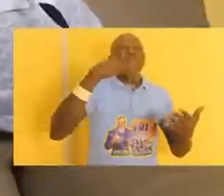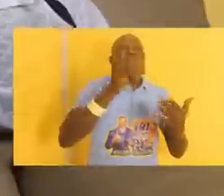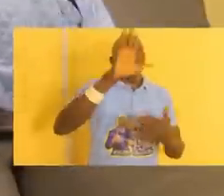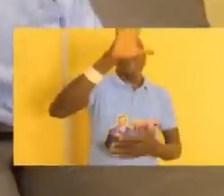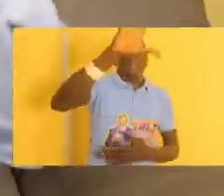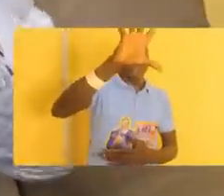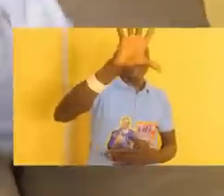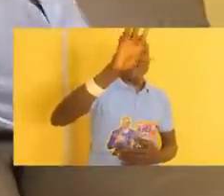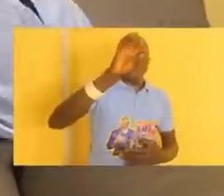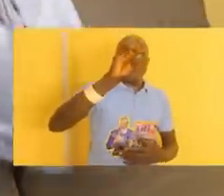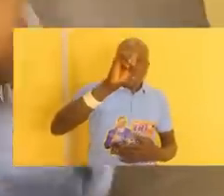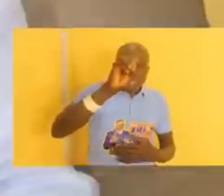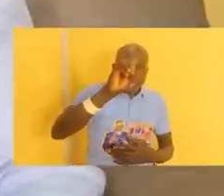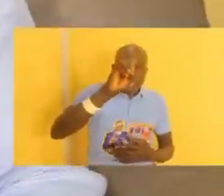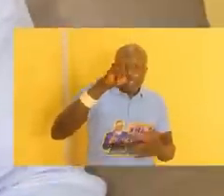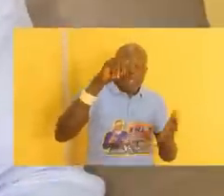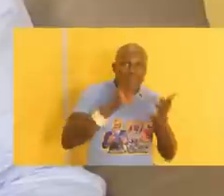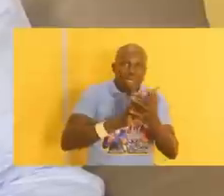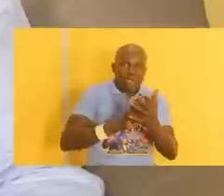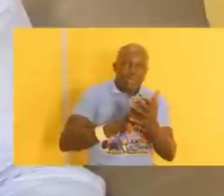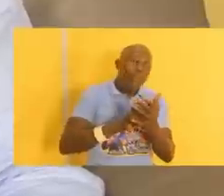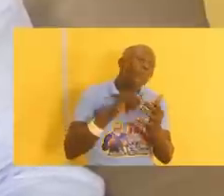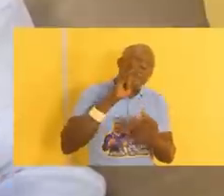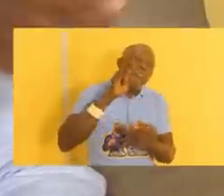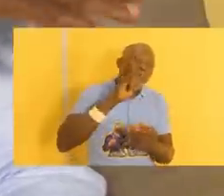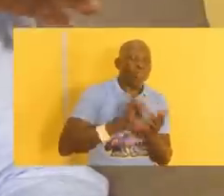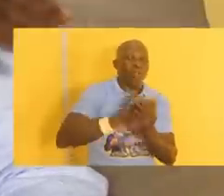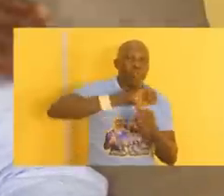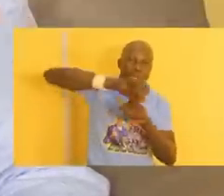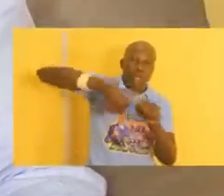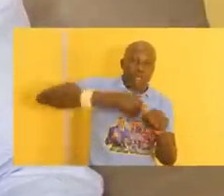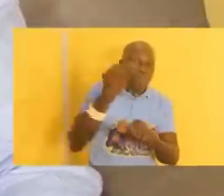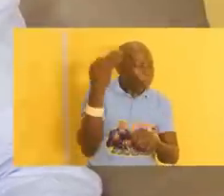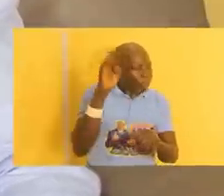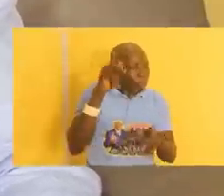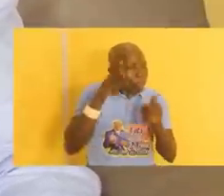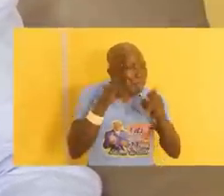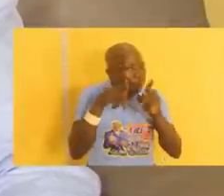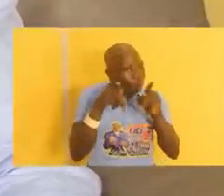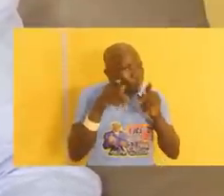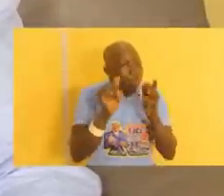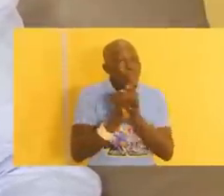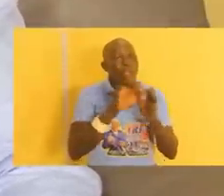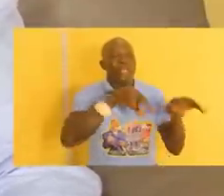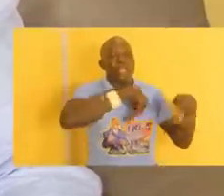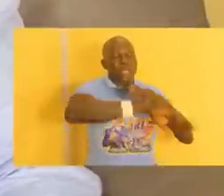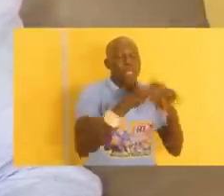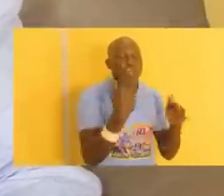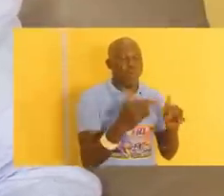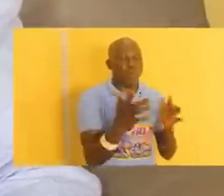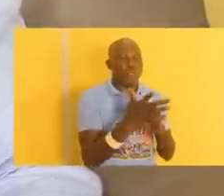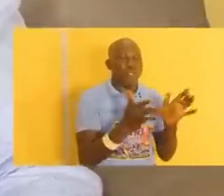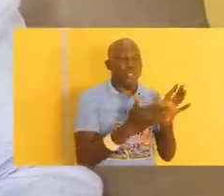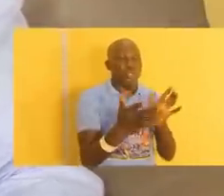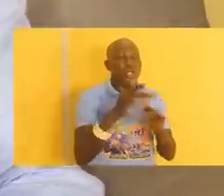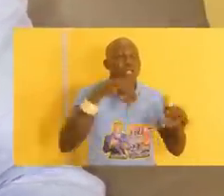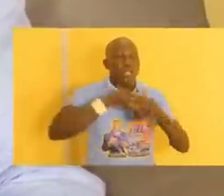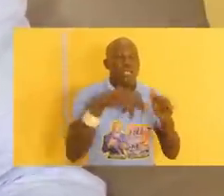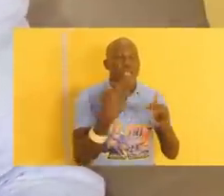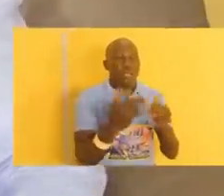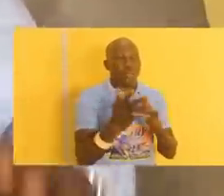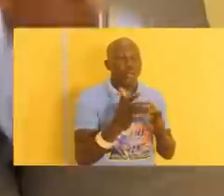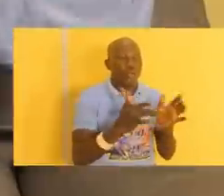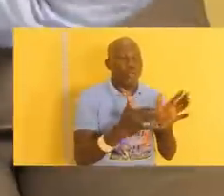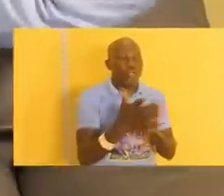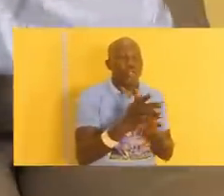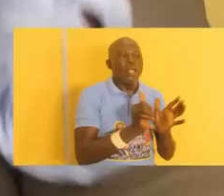50,000 bottle of anointing. 50,000 bottles of anointing. For people. In the name of Jesus. In the name of Jesus. In